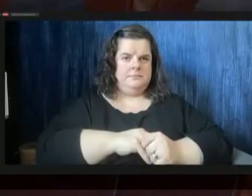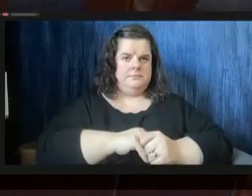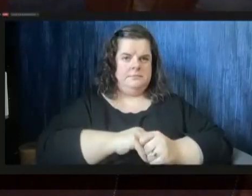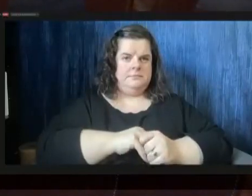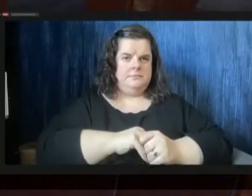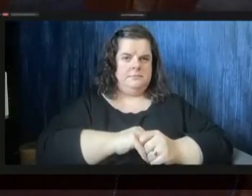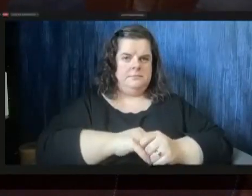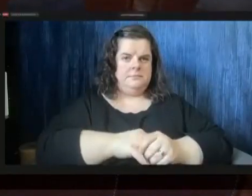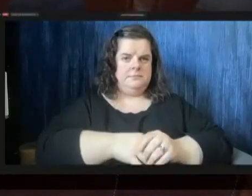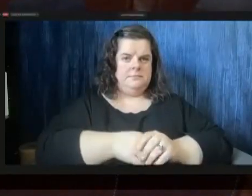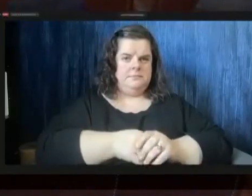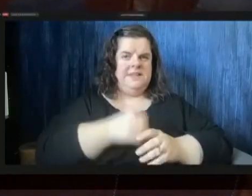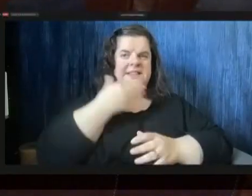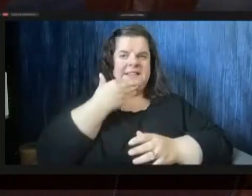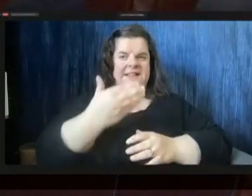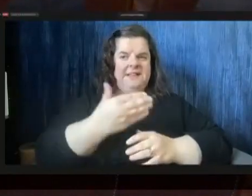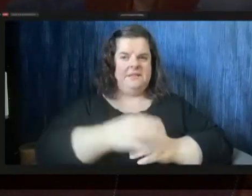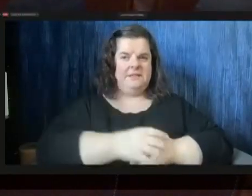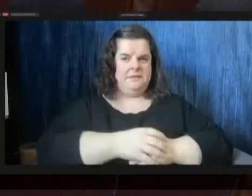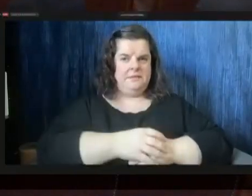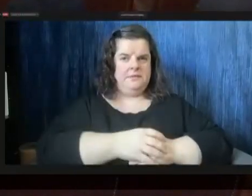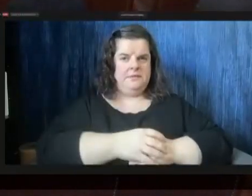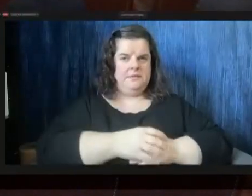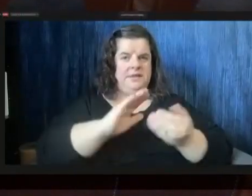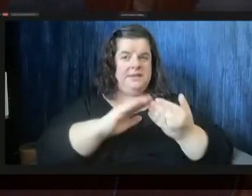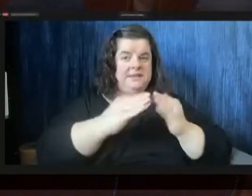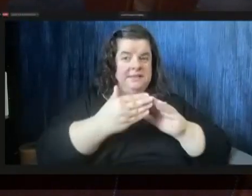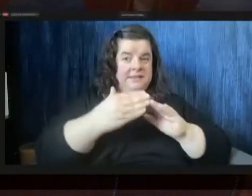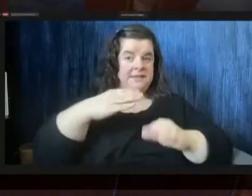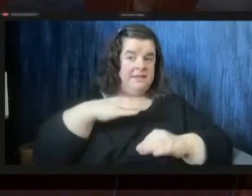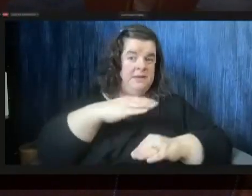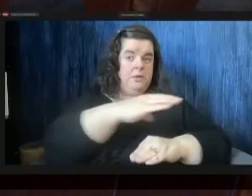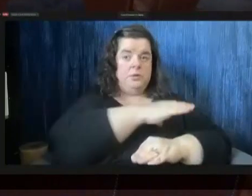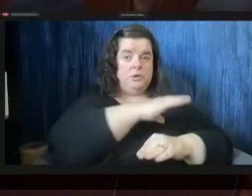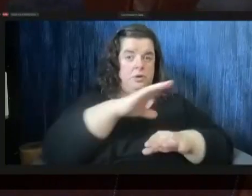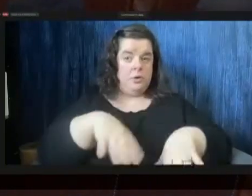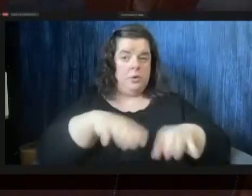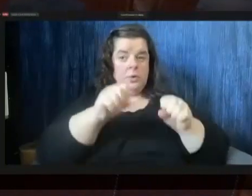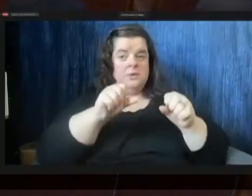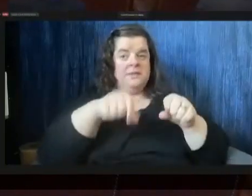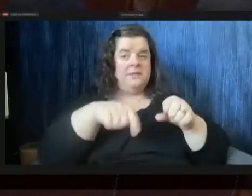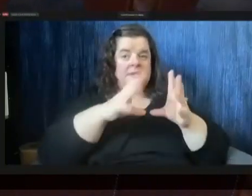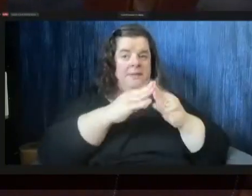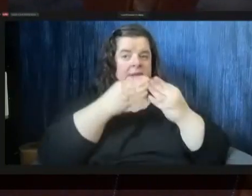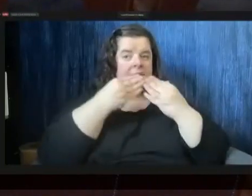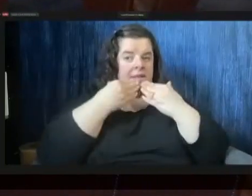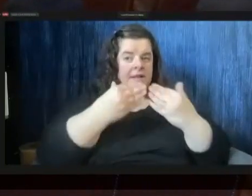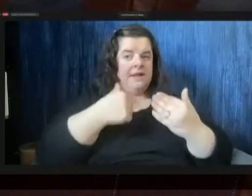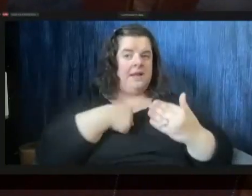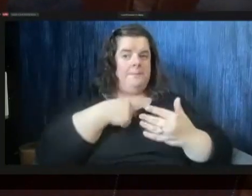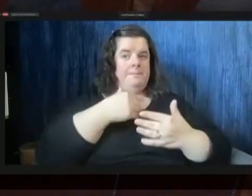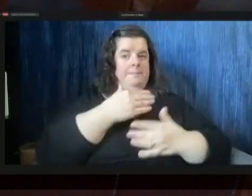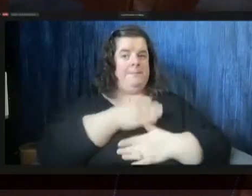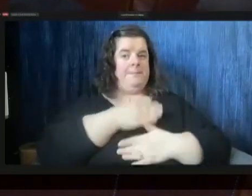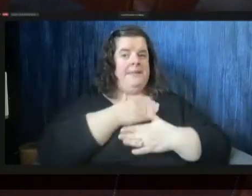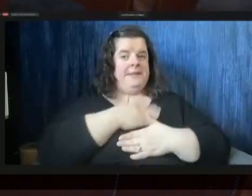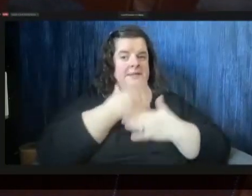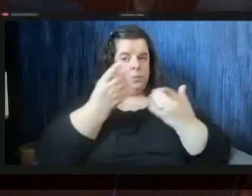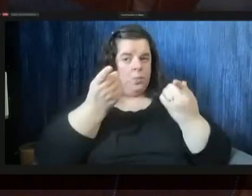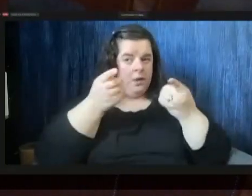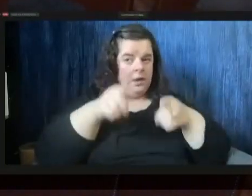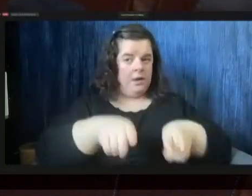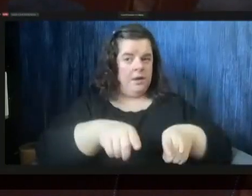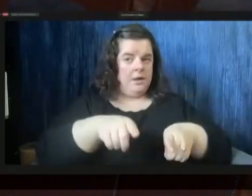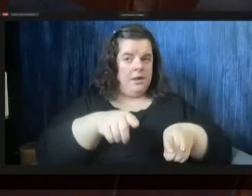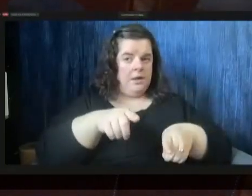Thank you. Thank you. I'm City Council for holding this meeting. I'm quite pleased about what happened and what you're willing